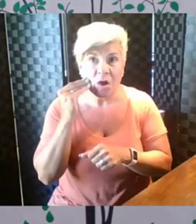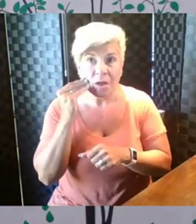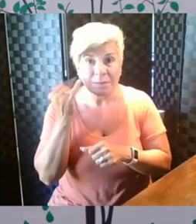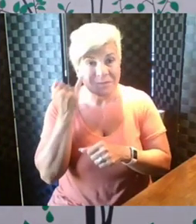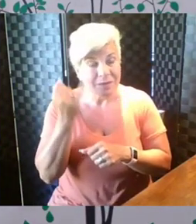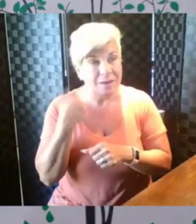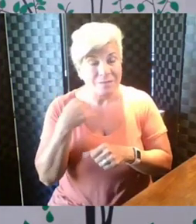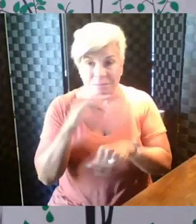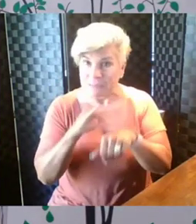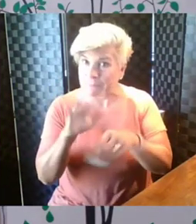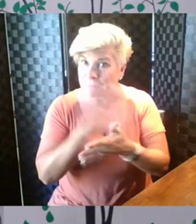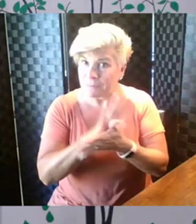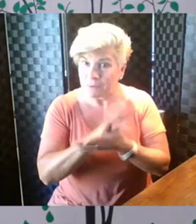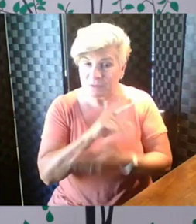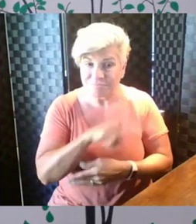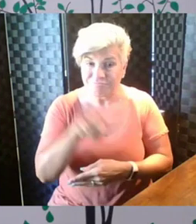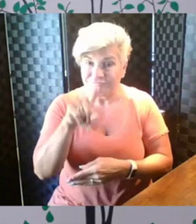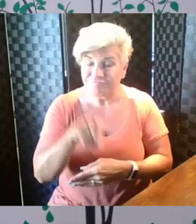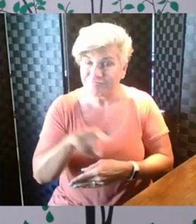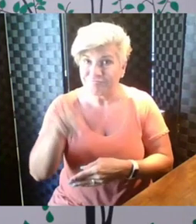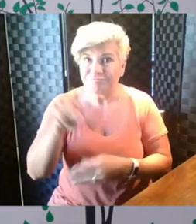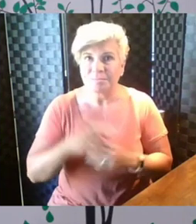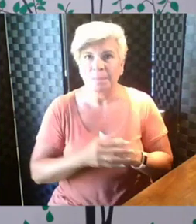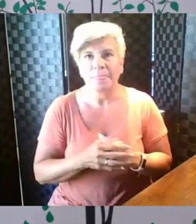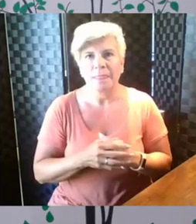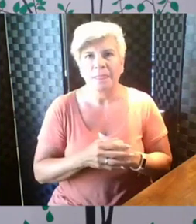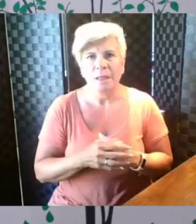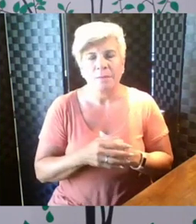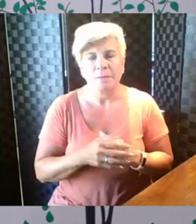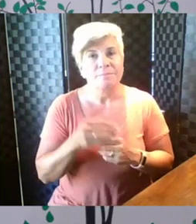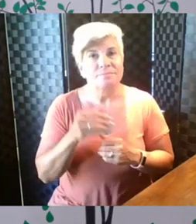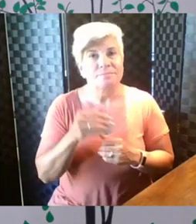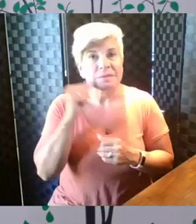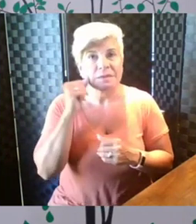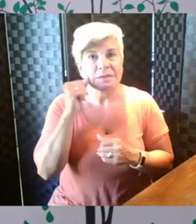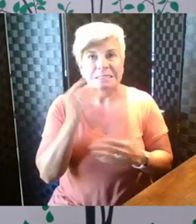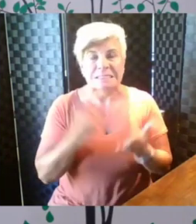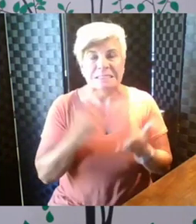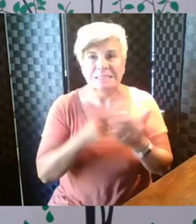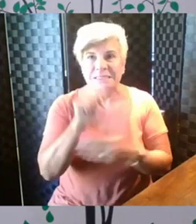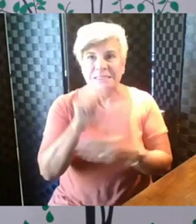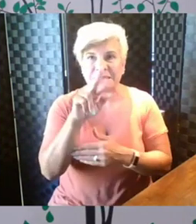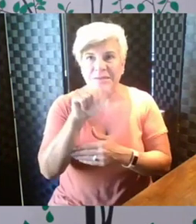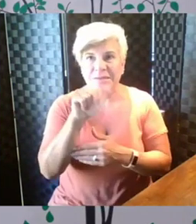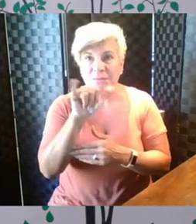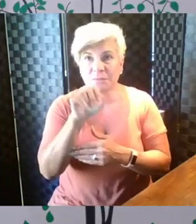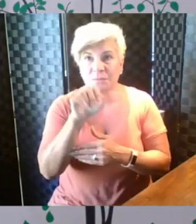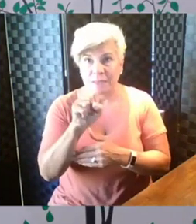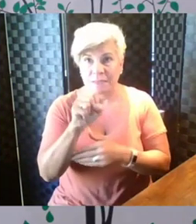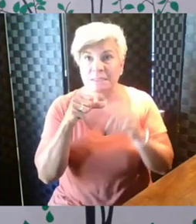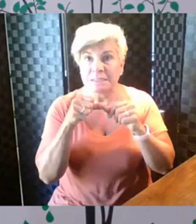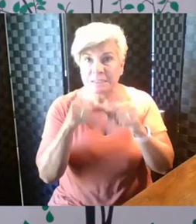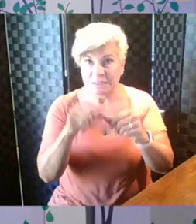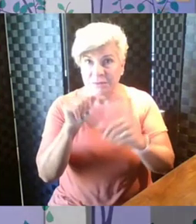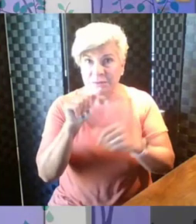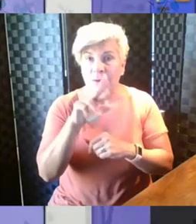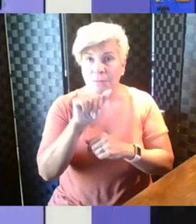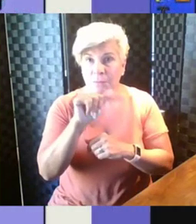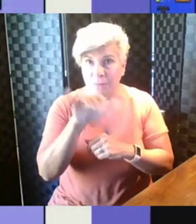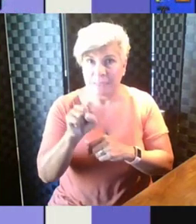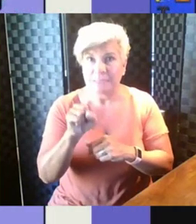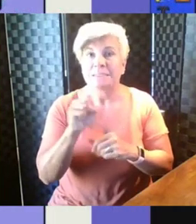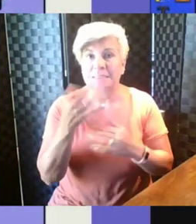piece of paper. All right, if you remember last time we were talking about arrays and we're going to continue with the raise